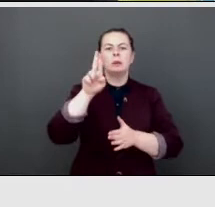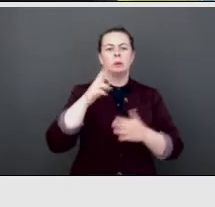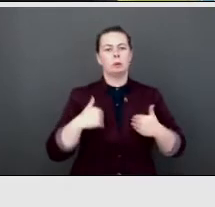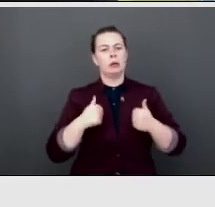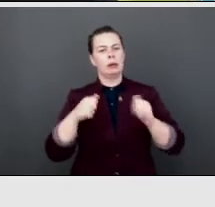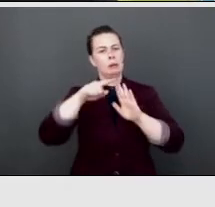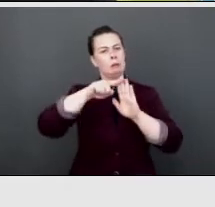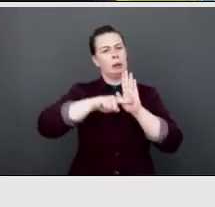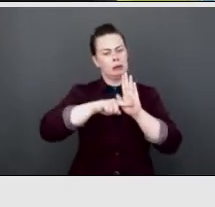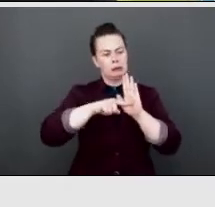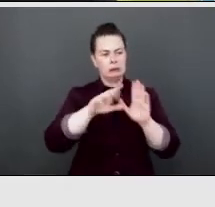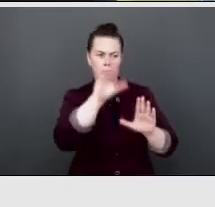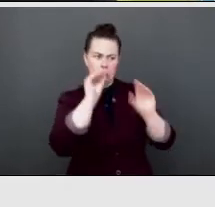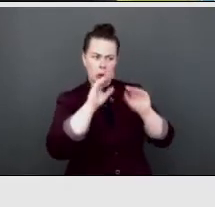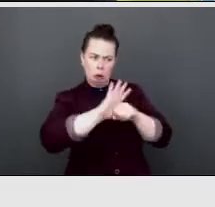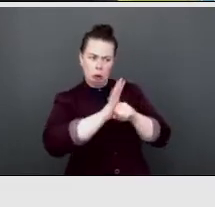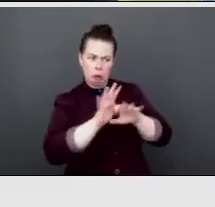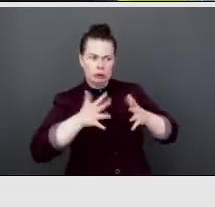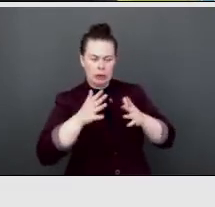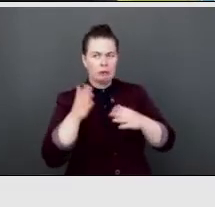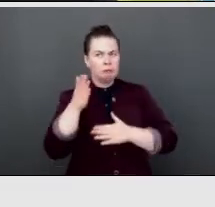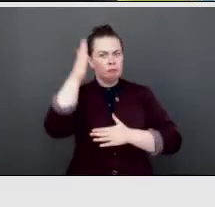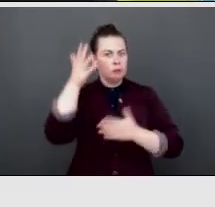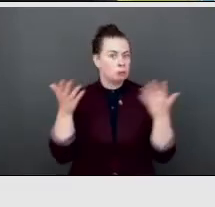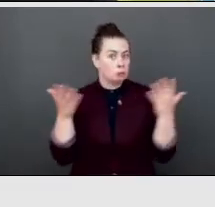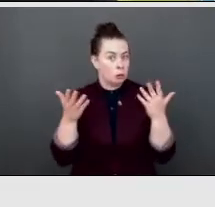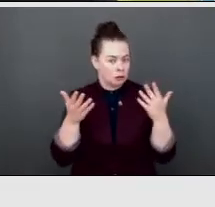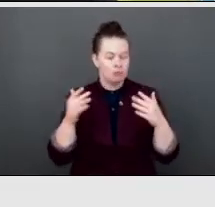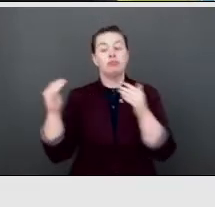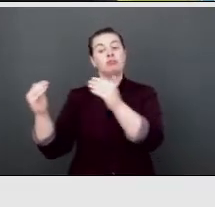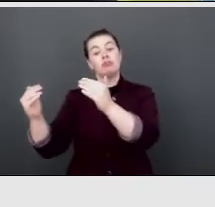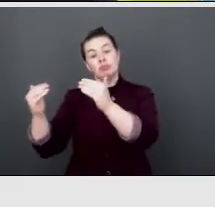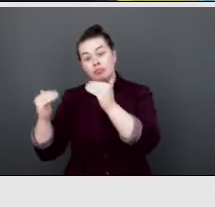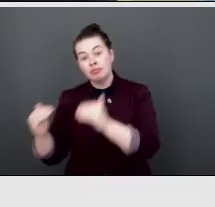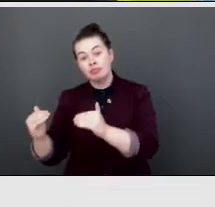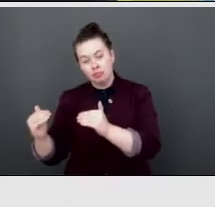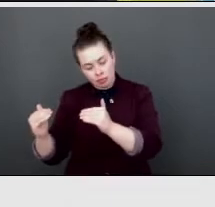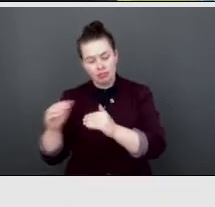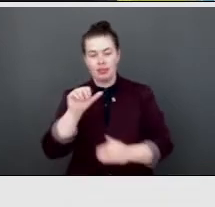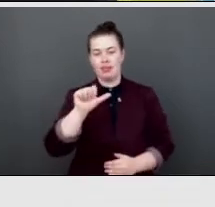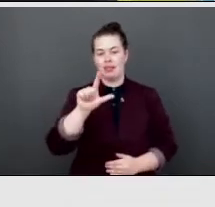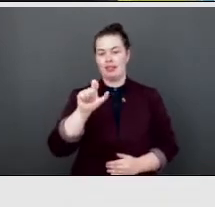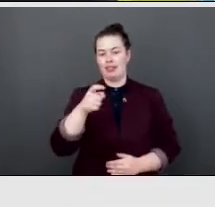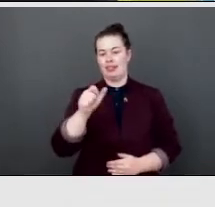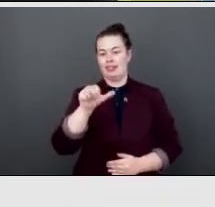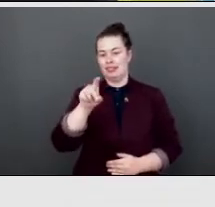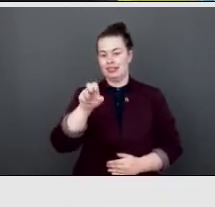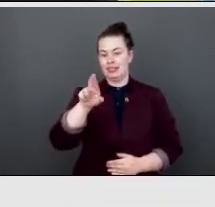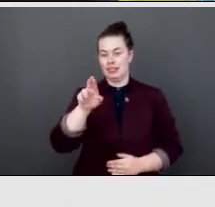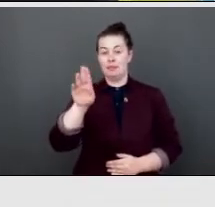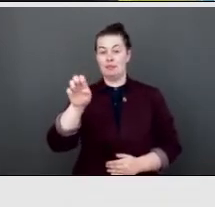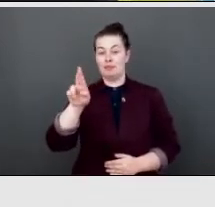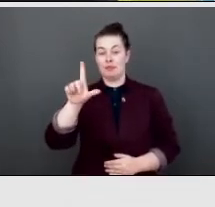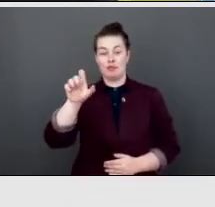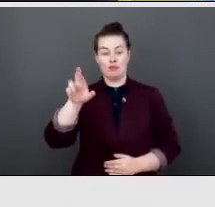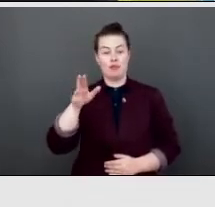on the future of EU health policies considering lessons learned from the COVID-19 pandemic. Later on,